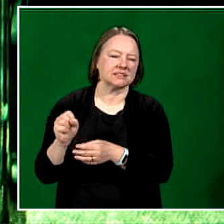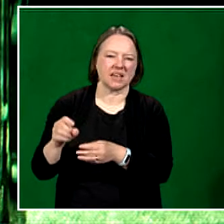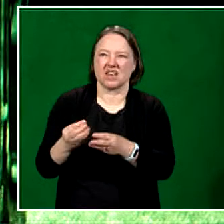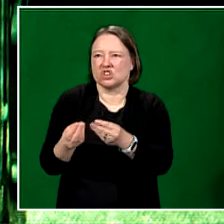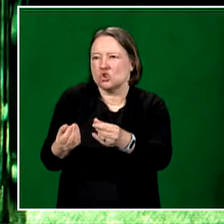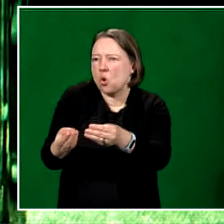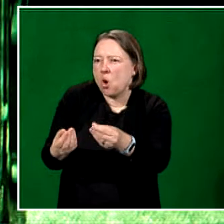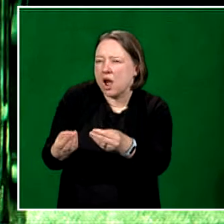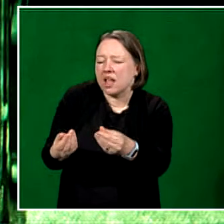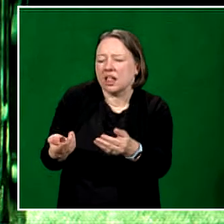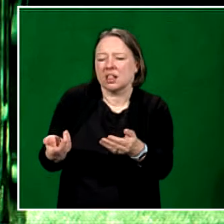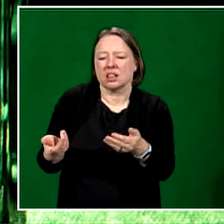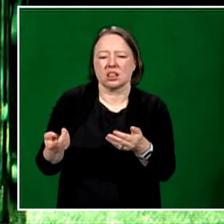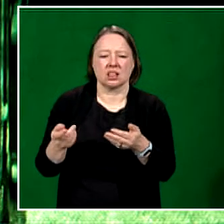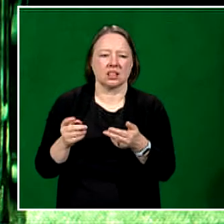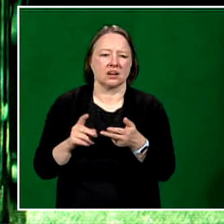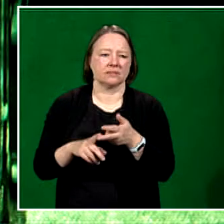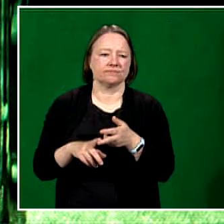soya